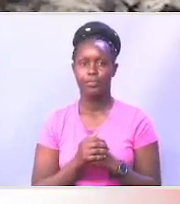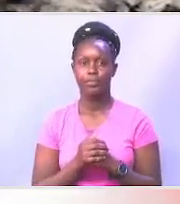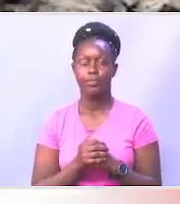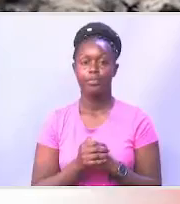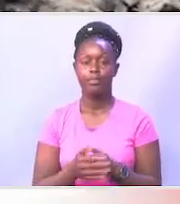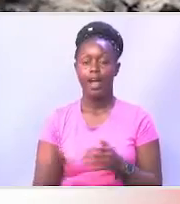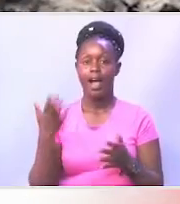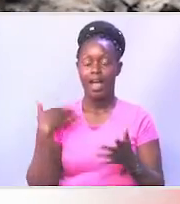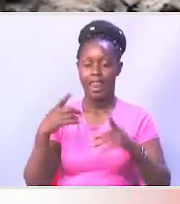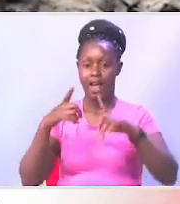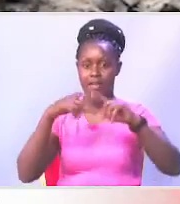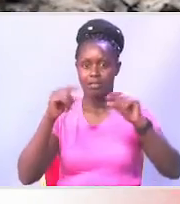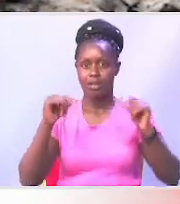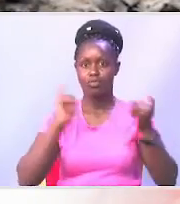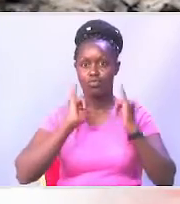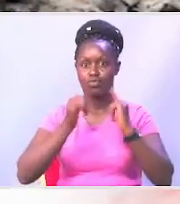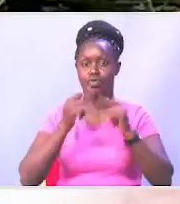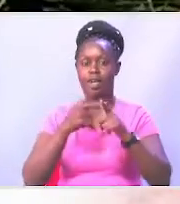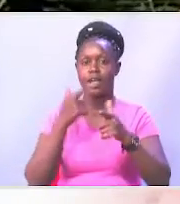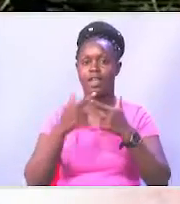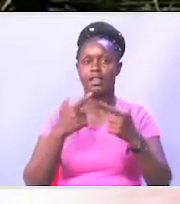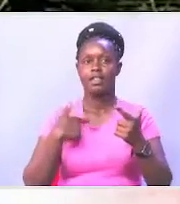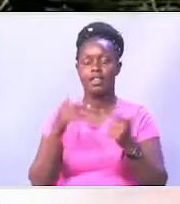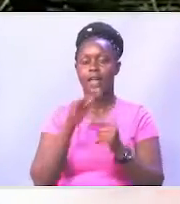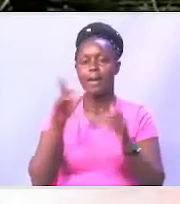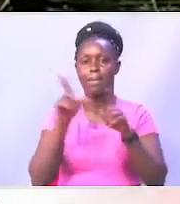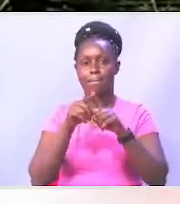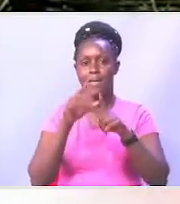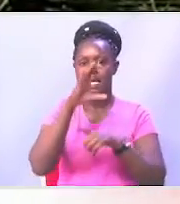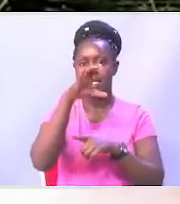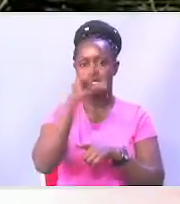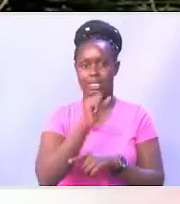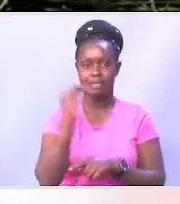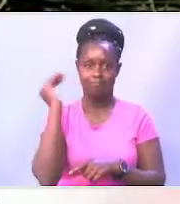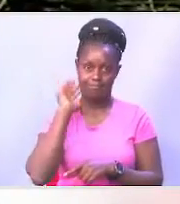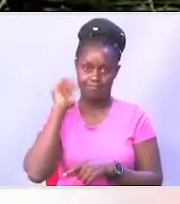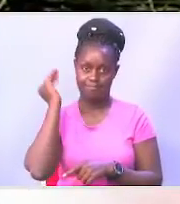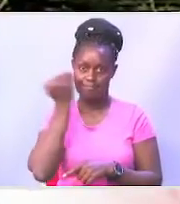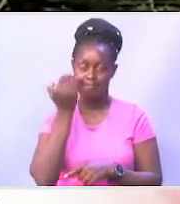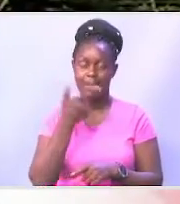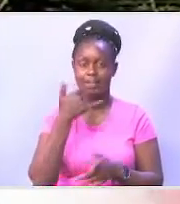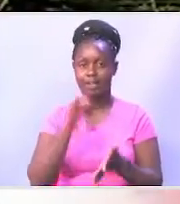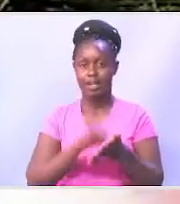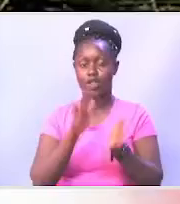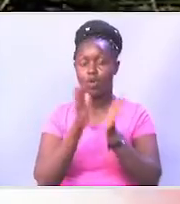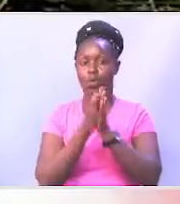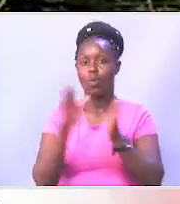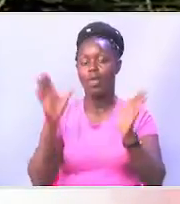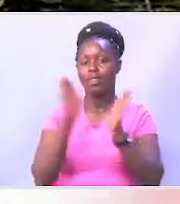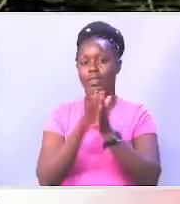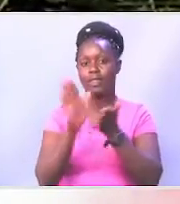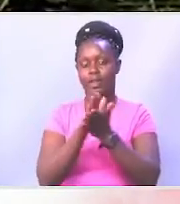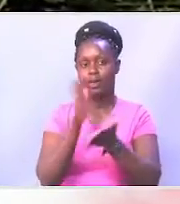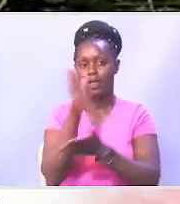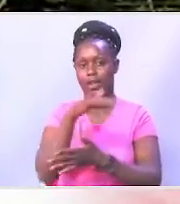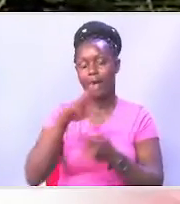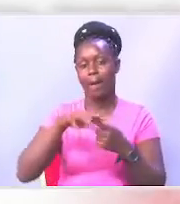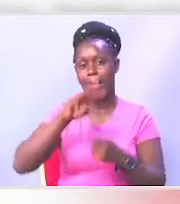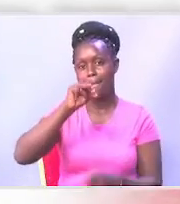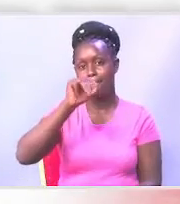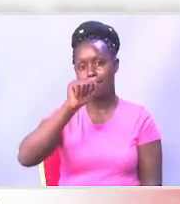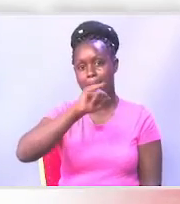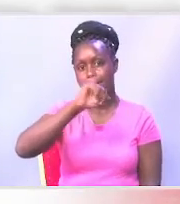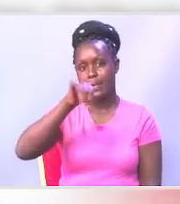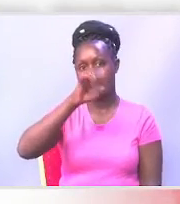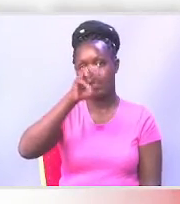a statement to newsrooms, Interior Cabinet Secretary Fred Matiang'i has declared with the sublocation of Majembeni location and other